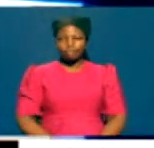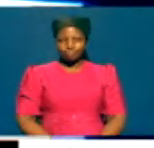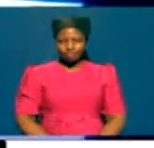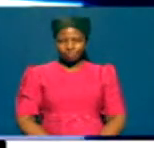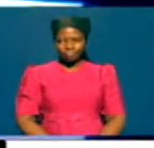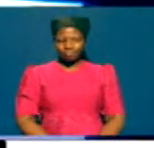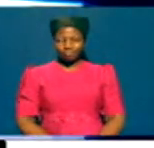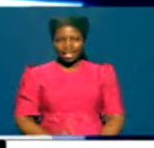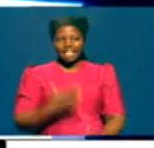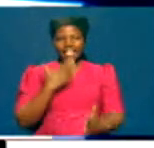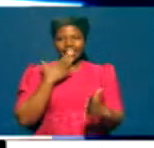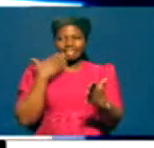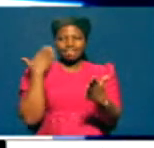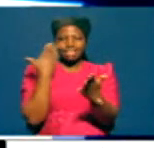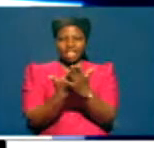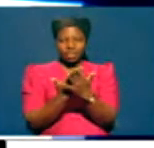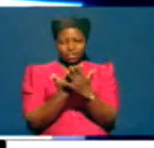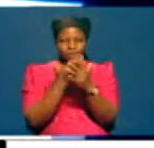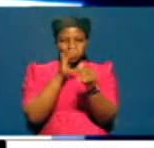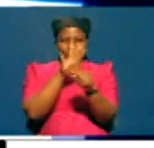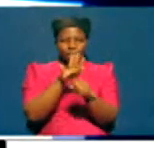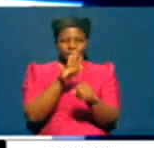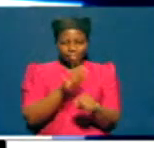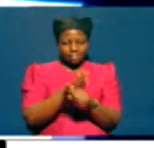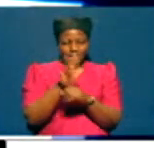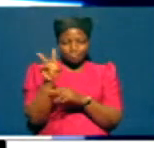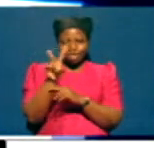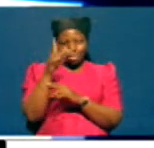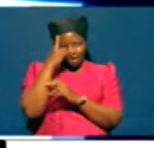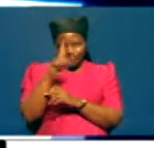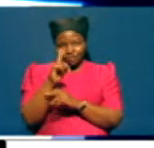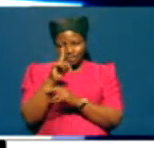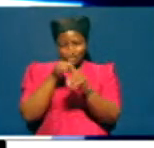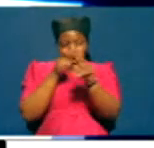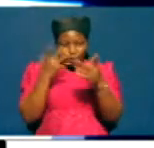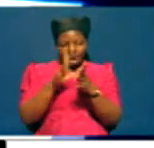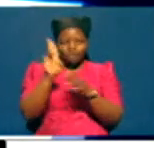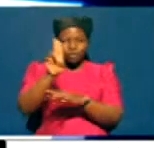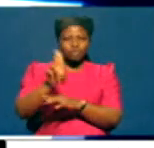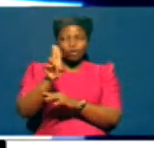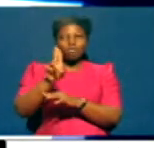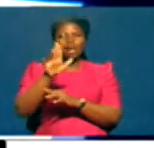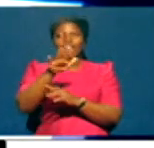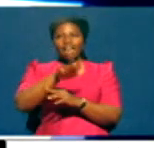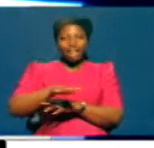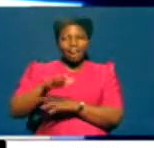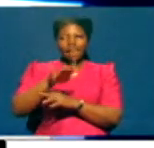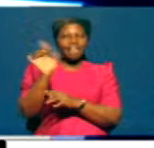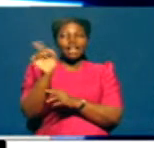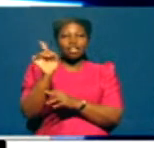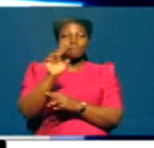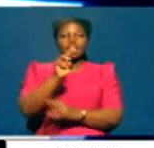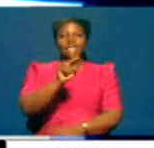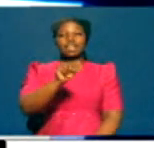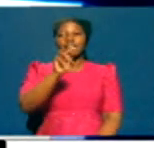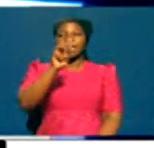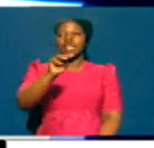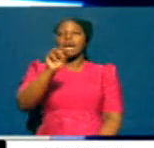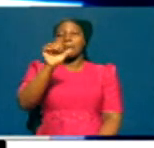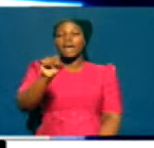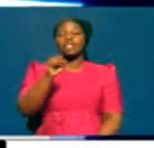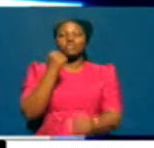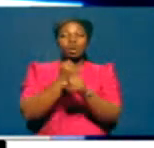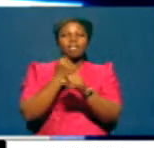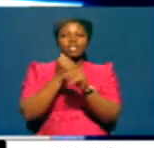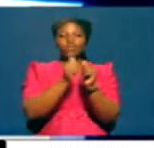Thank you, Safin and Waweru, live from Umoja Estate, where the Nairobi Metropolitan Services, in collaboration with